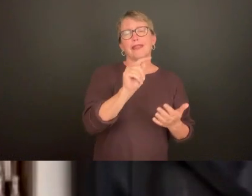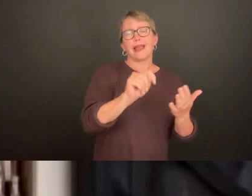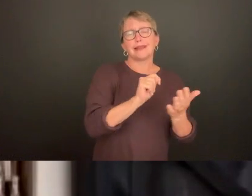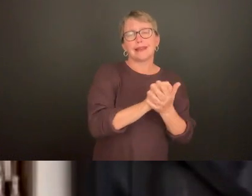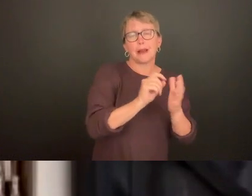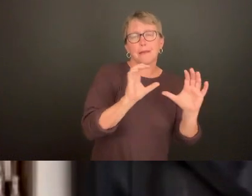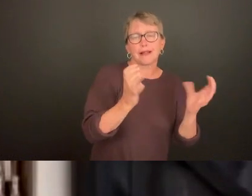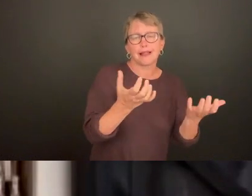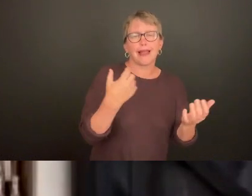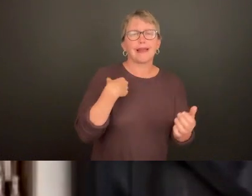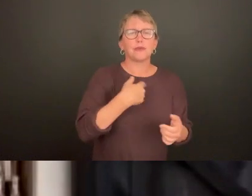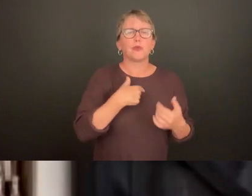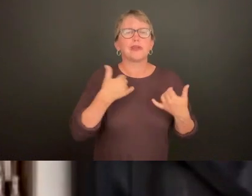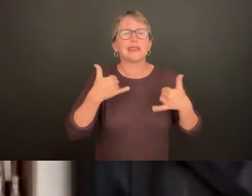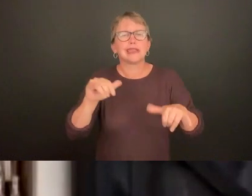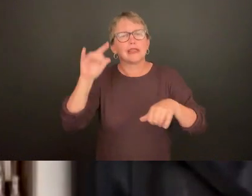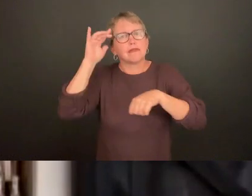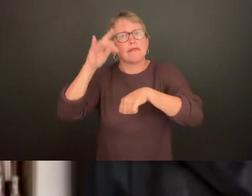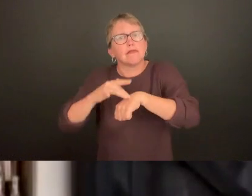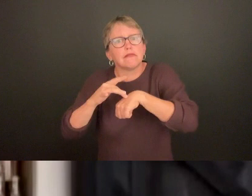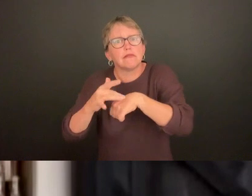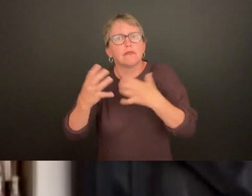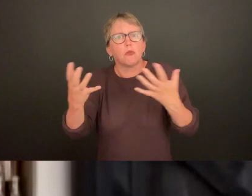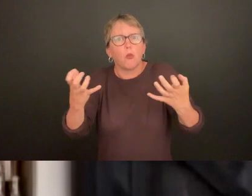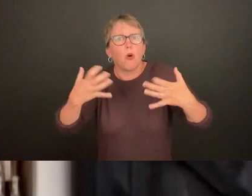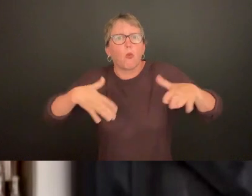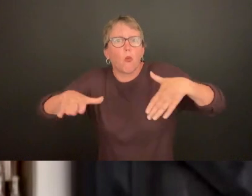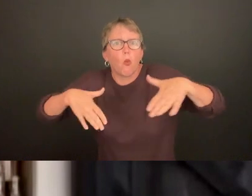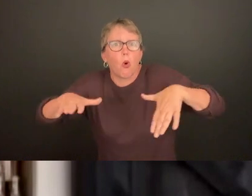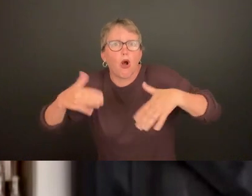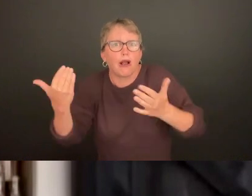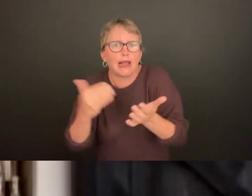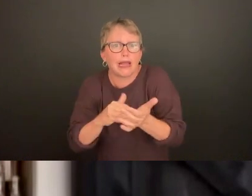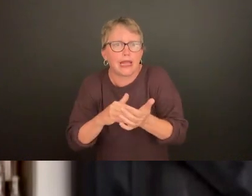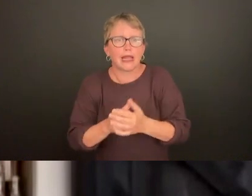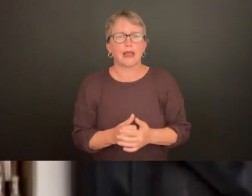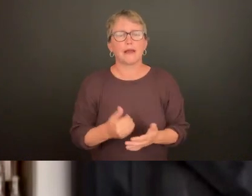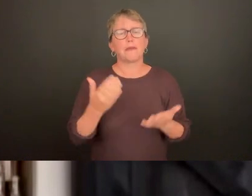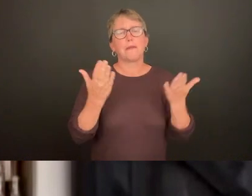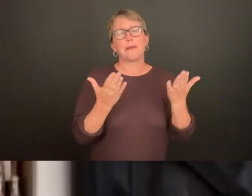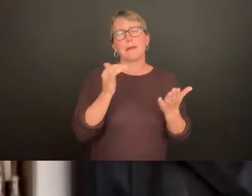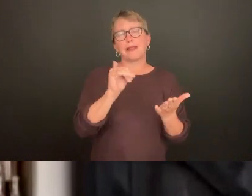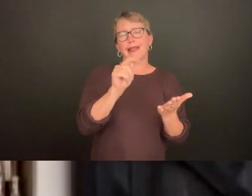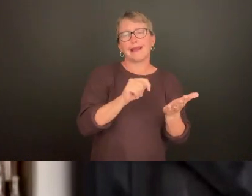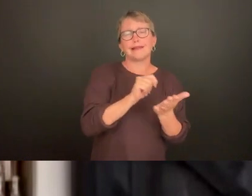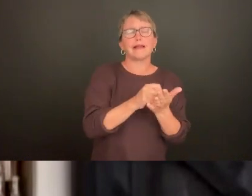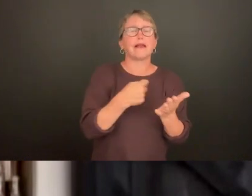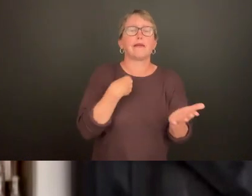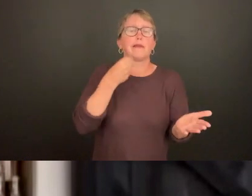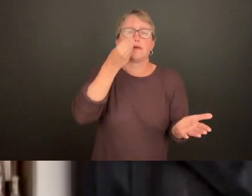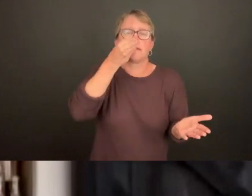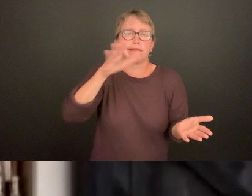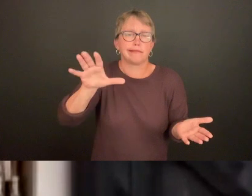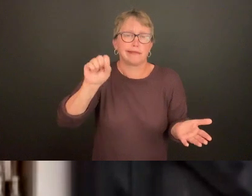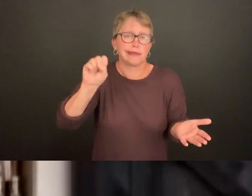Not a lot of mentorship from individuals who had been out in the real world to come in and tell us how the reality of the life